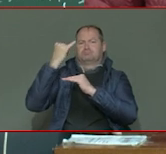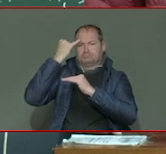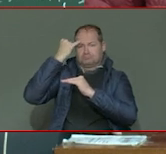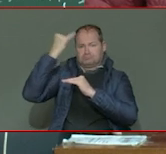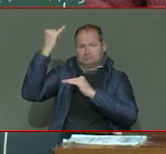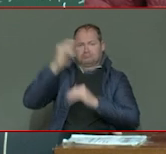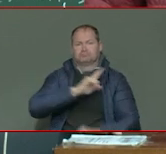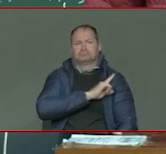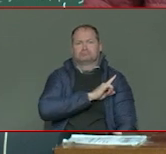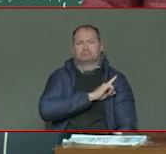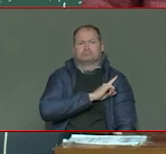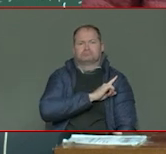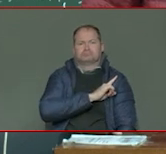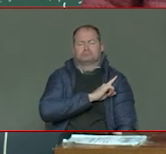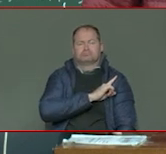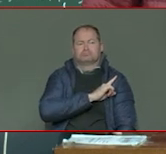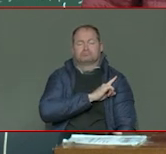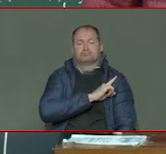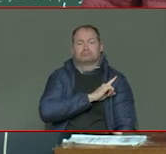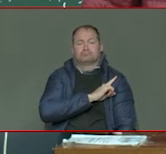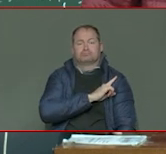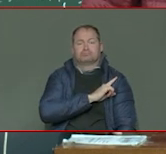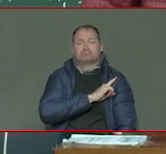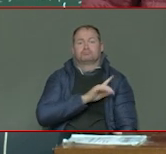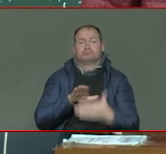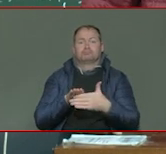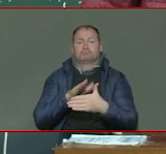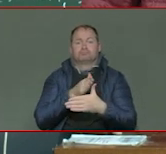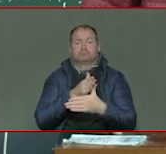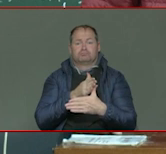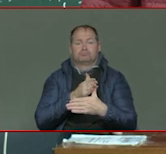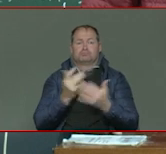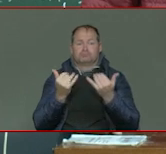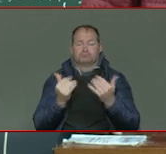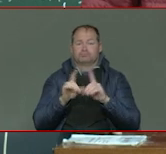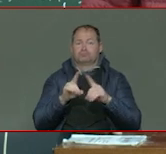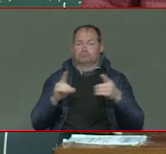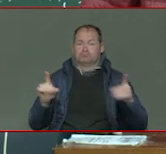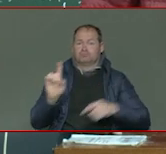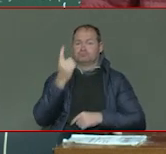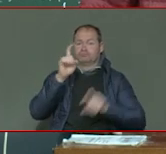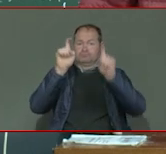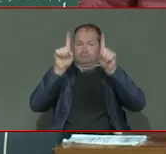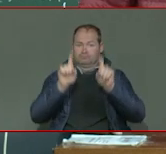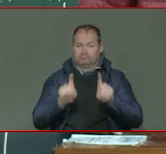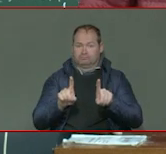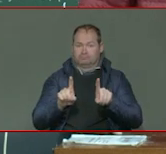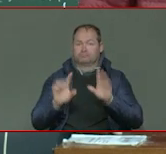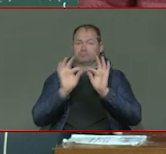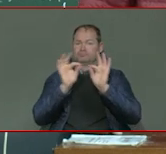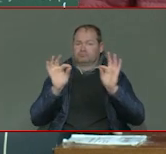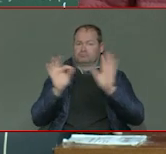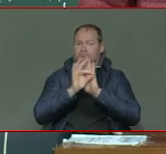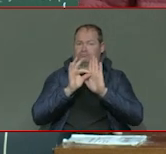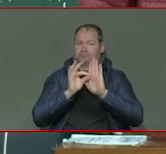you? Because when I'm going to differentiate by means of first principle, the formula is the limit as